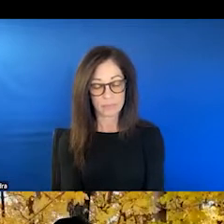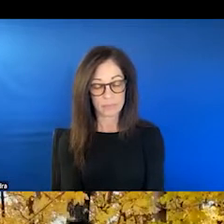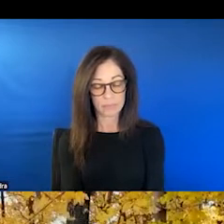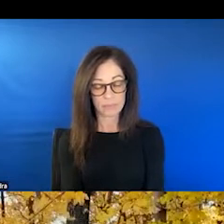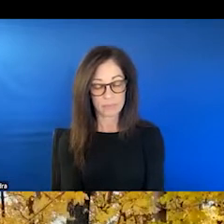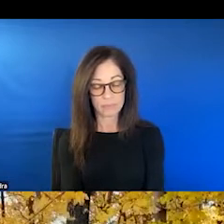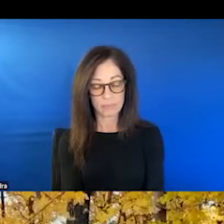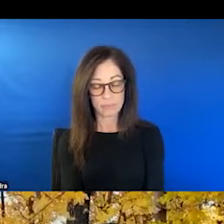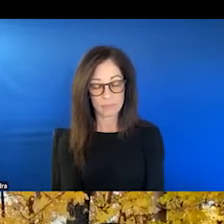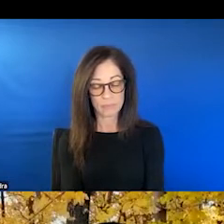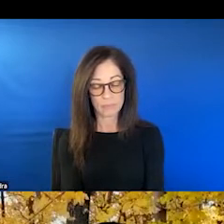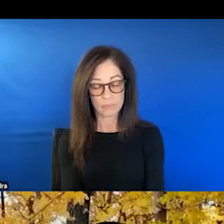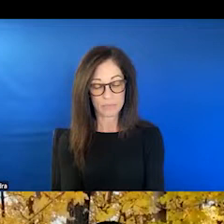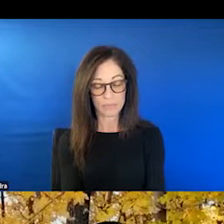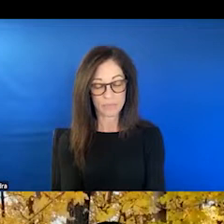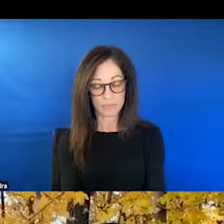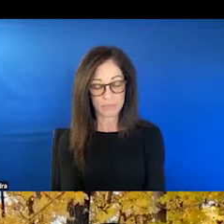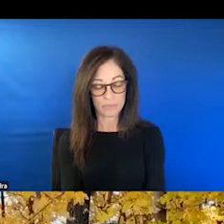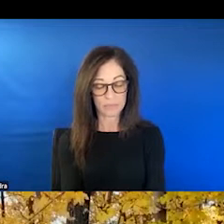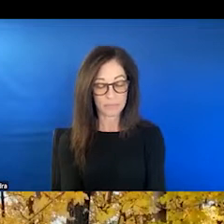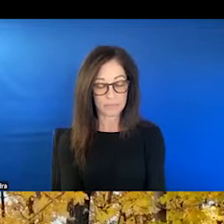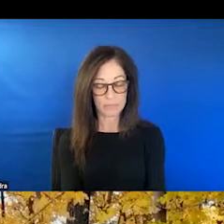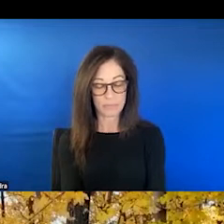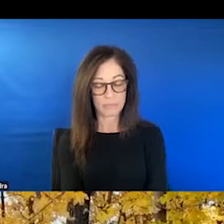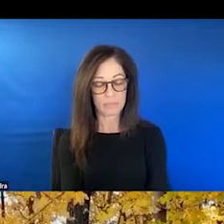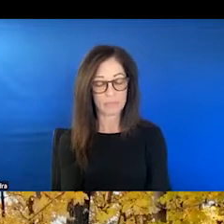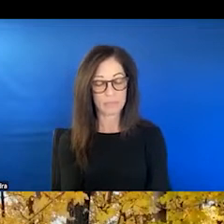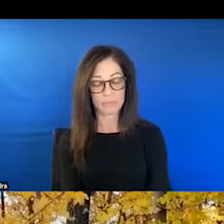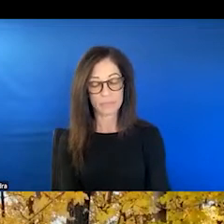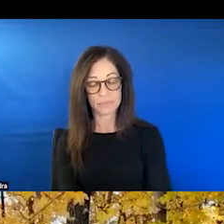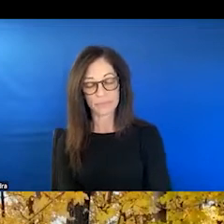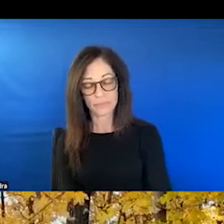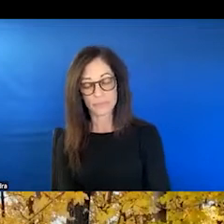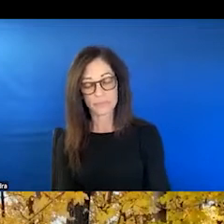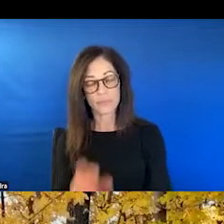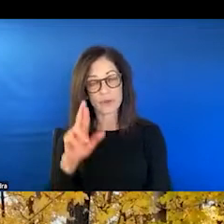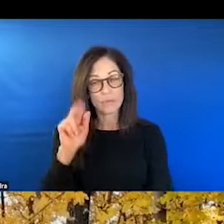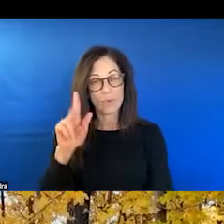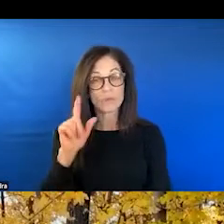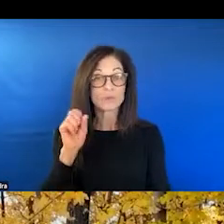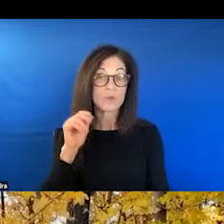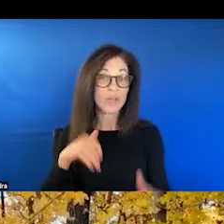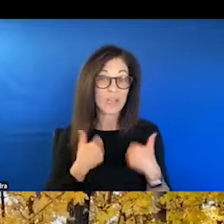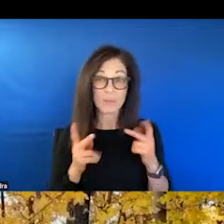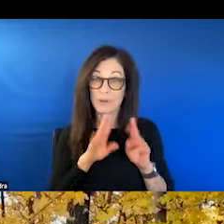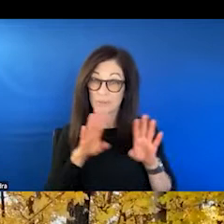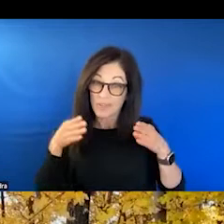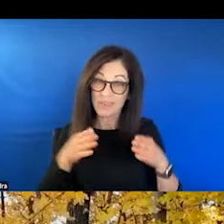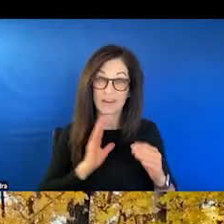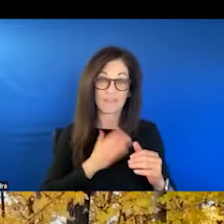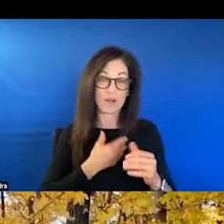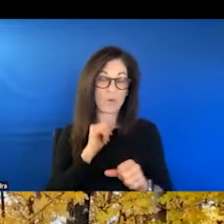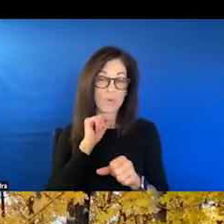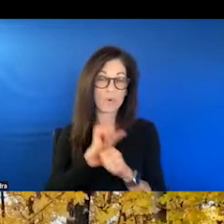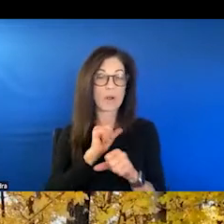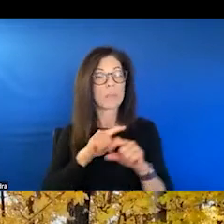Go ahead. Go ahead. So young people have been at the center of our work, as I mentioned earlier. But this